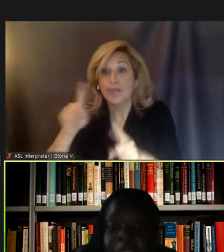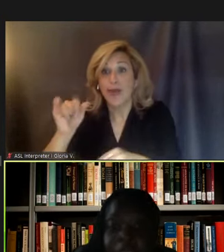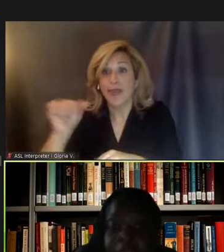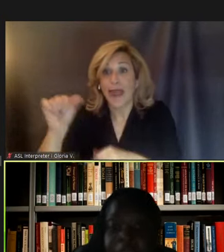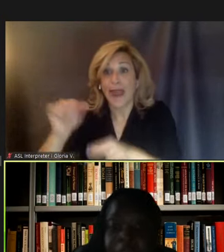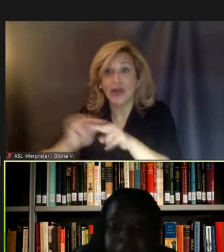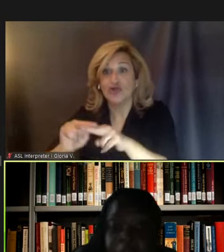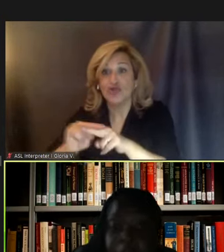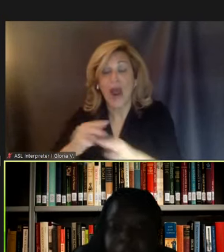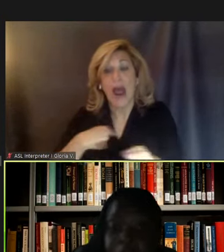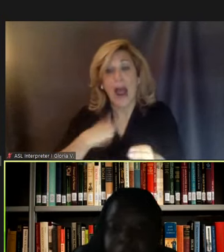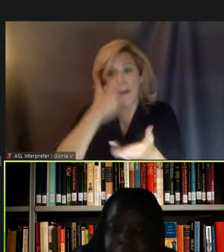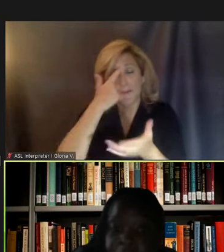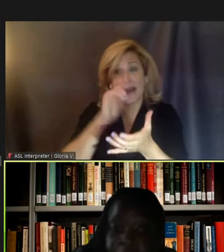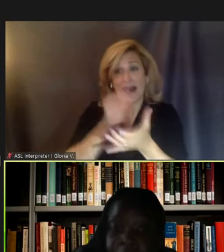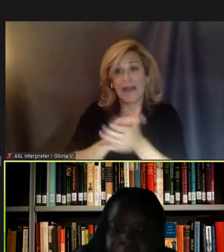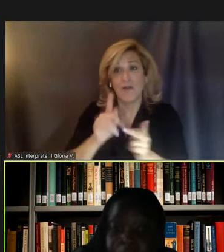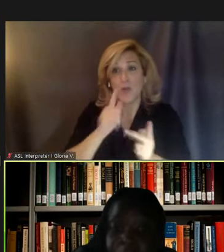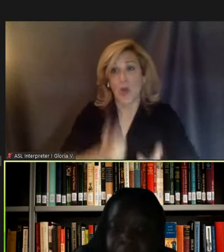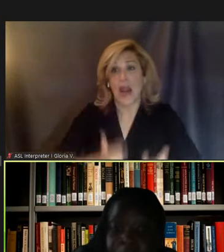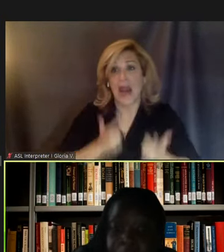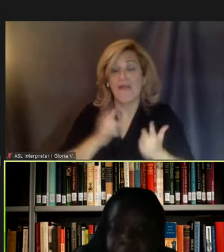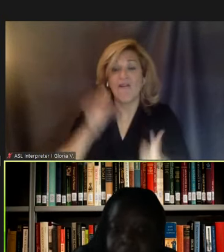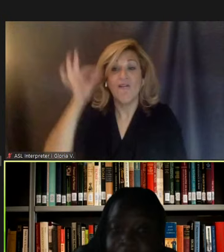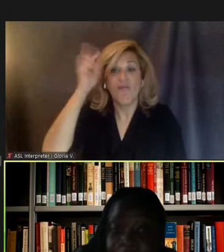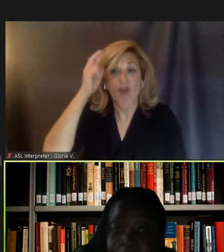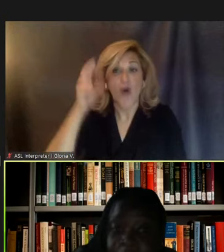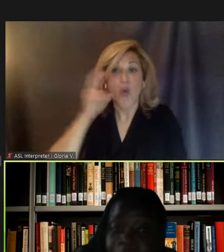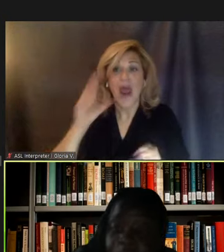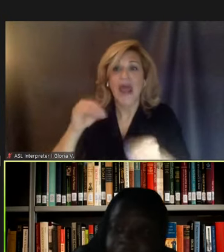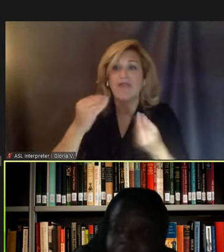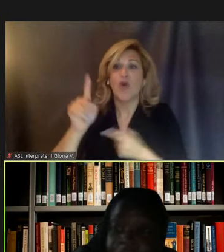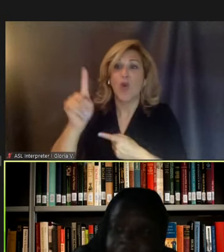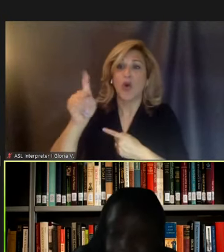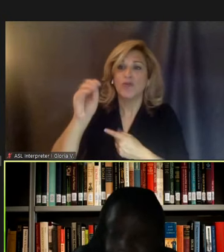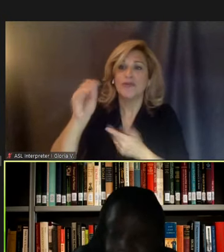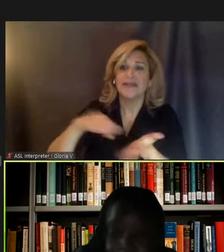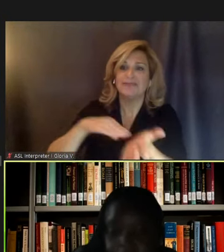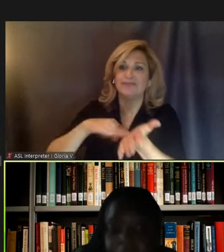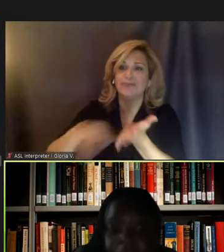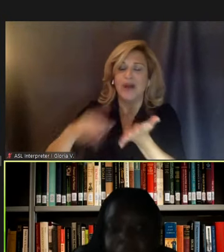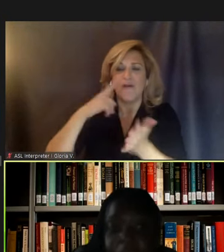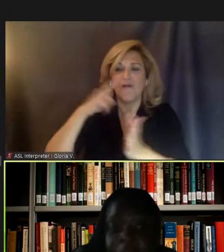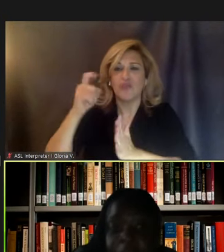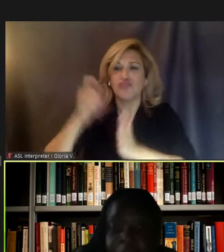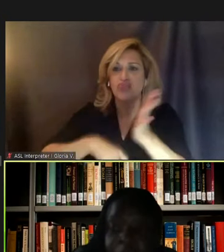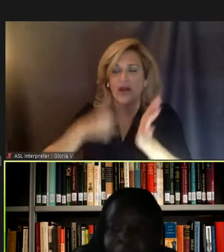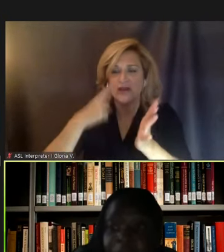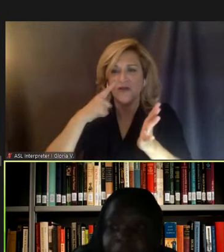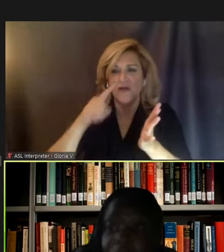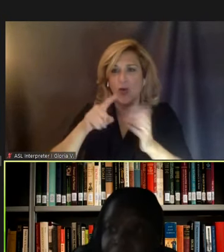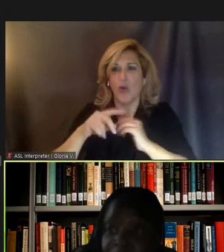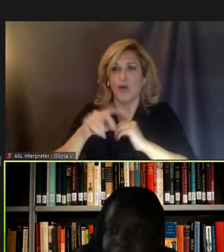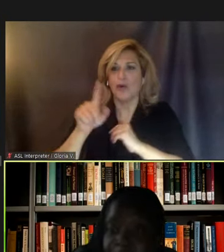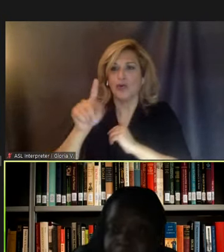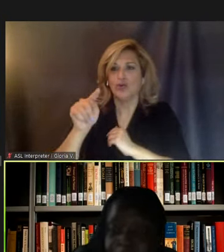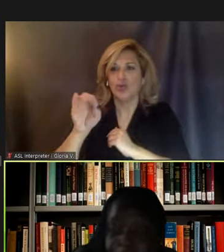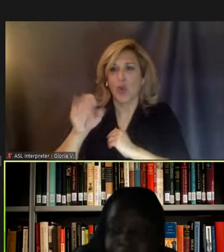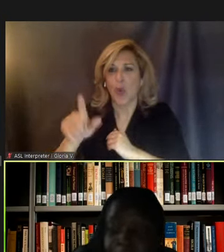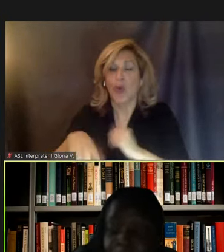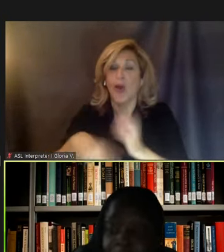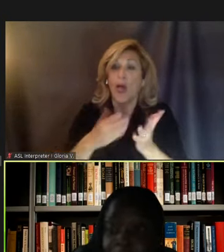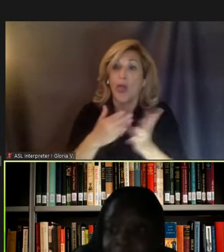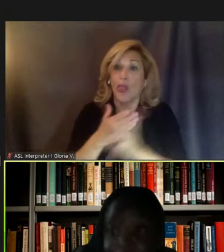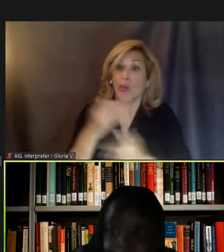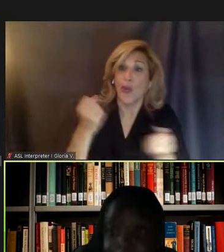that residents of Far Rockaway should be given 100% exemption from this congestion price. It takes about, via by car or motorcycle, it takes